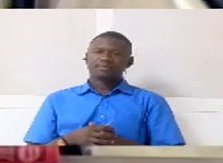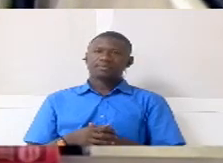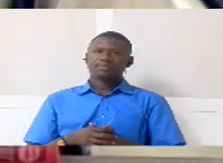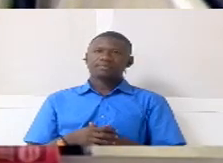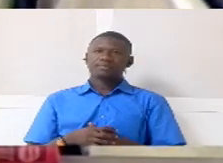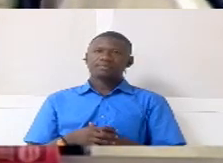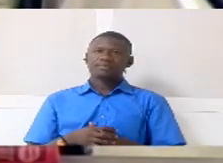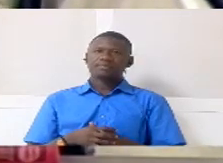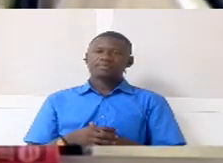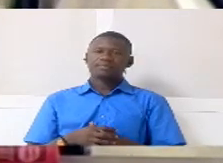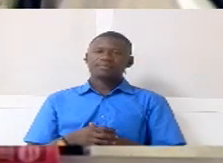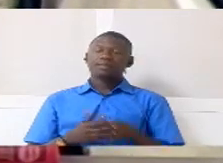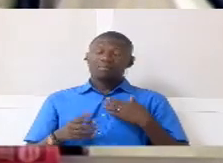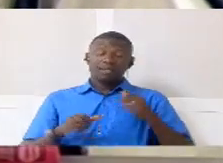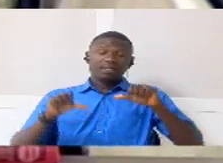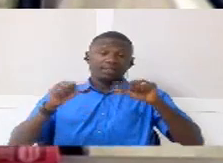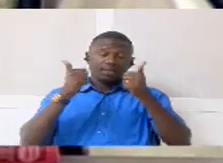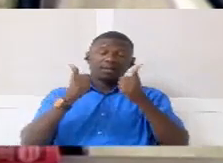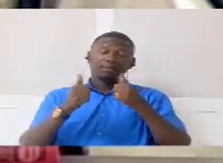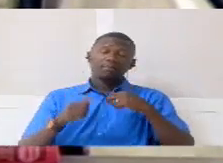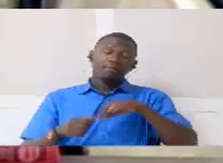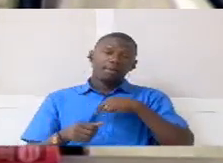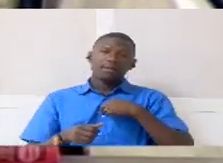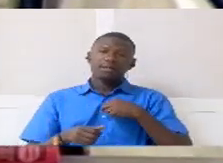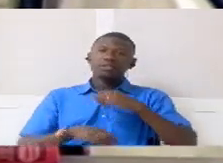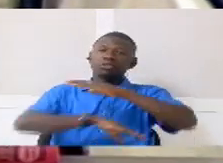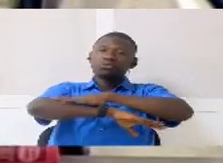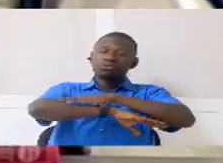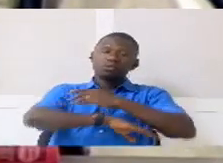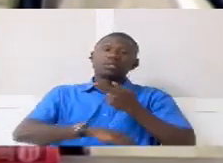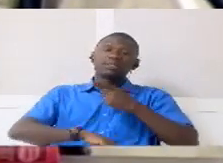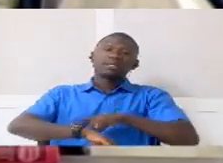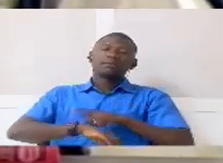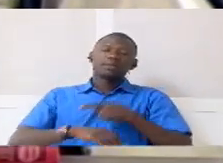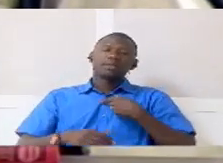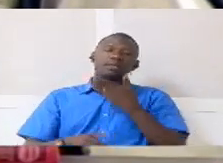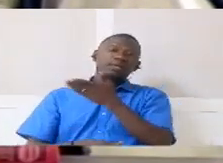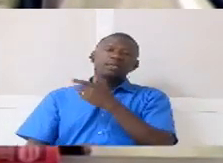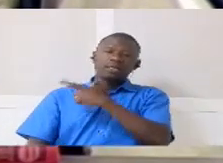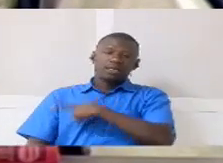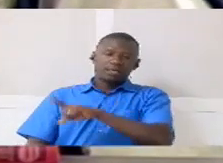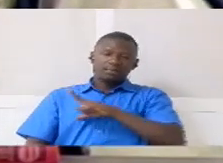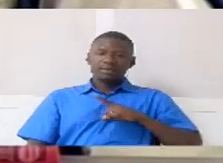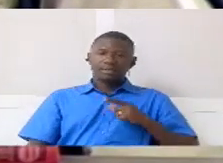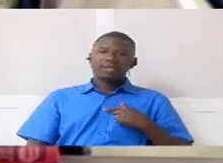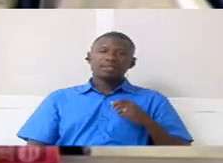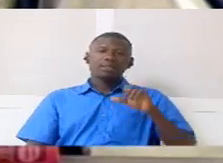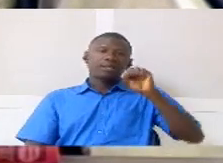St. Peter's Primary School. I started my schooling at Kombolamen at St. Peter's Primary School. What